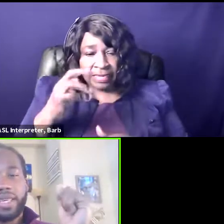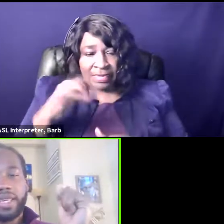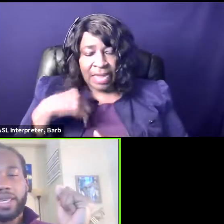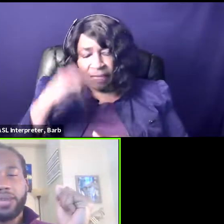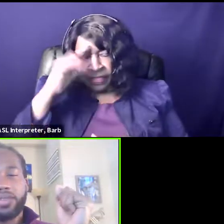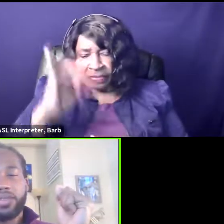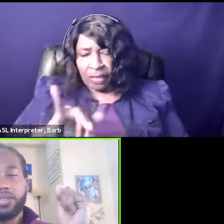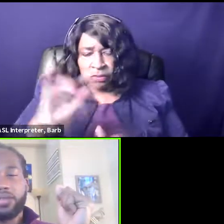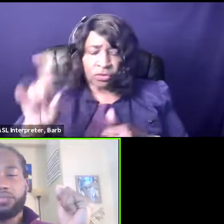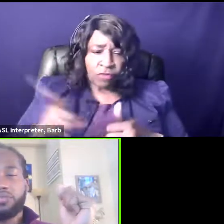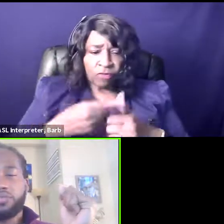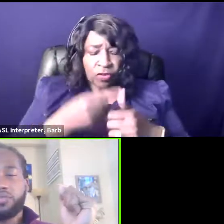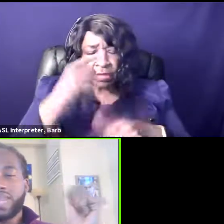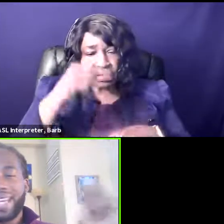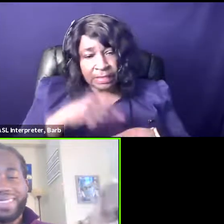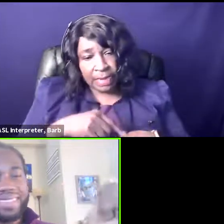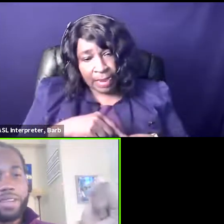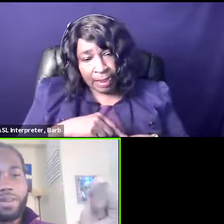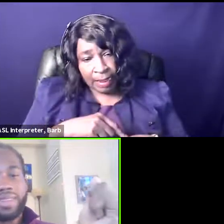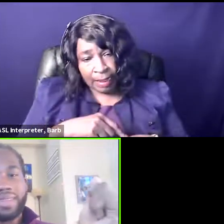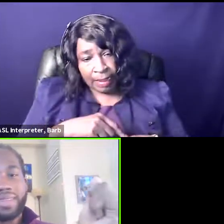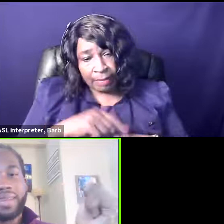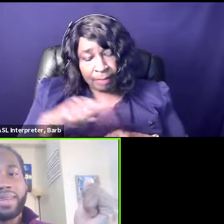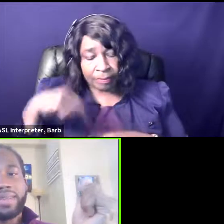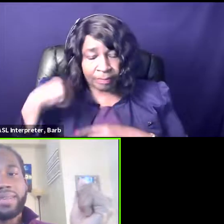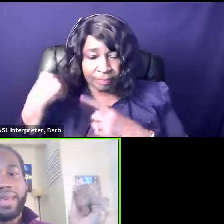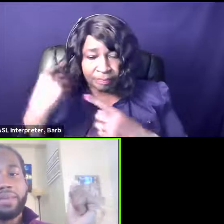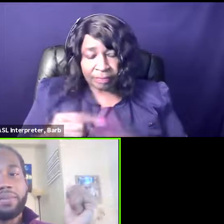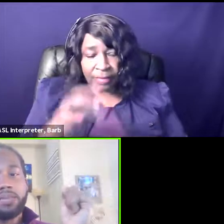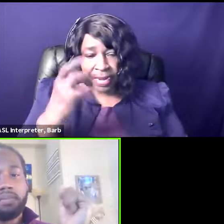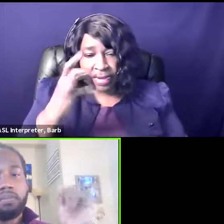time since 18 years, I think,